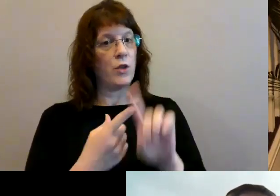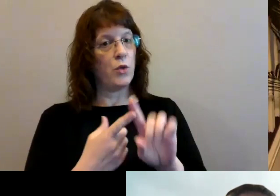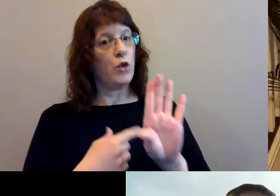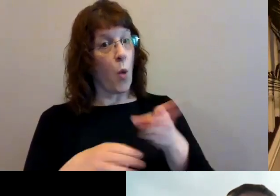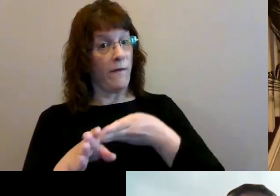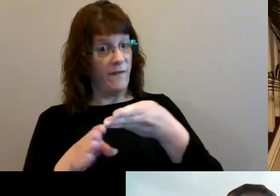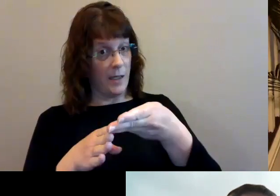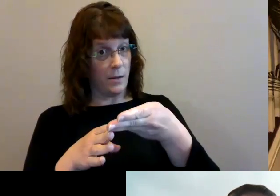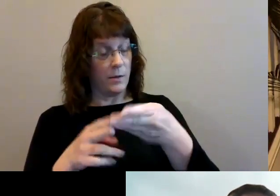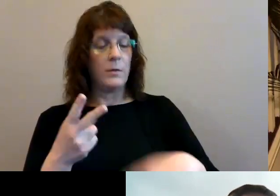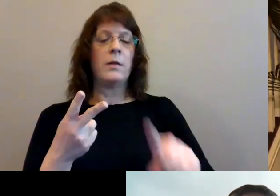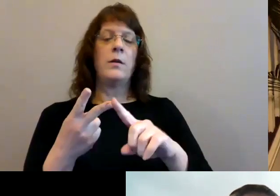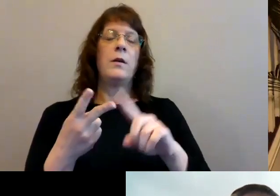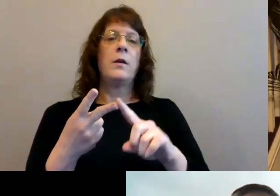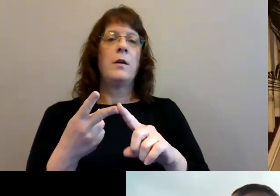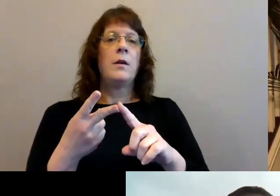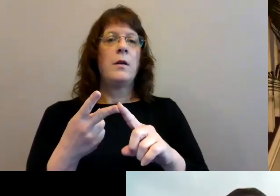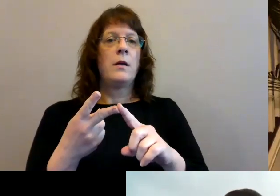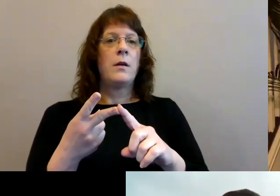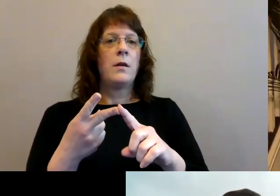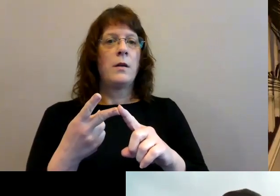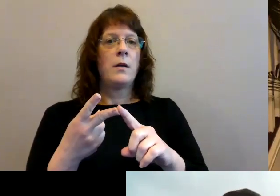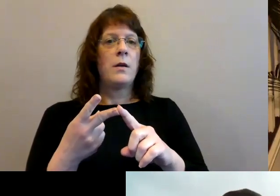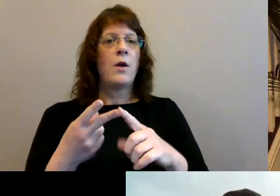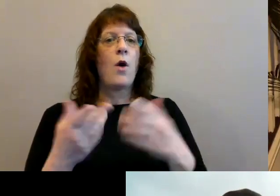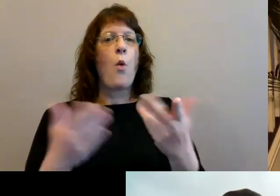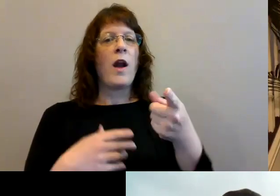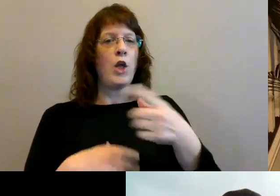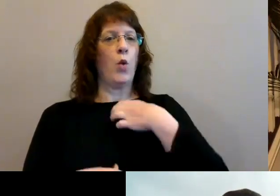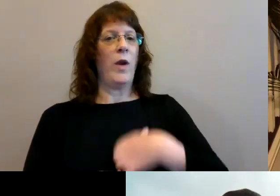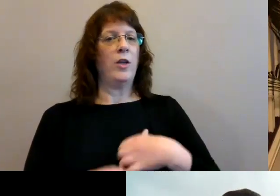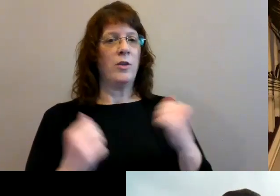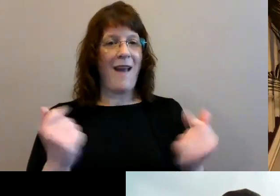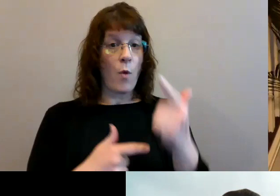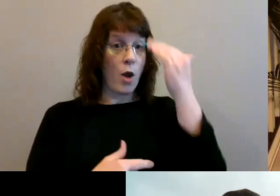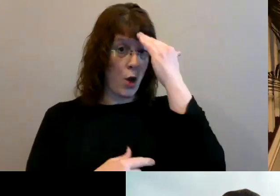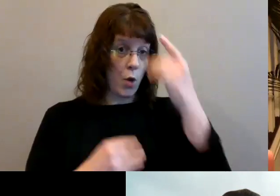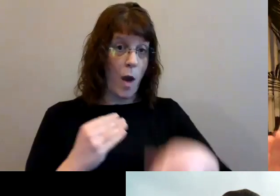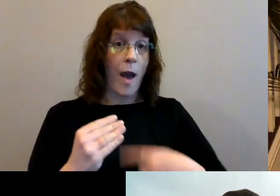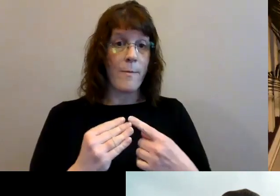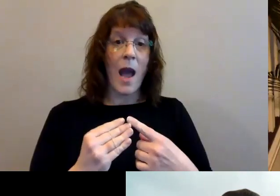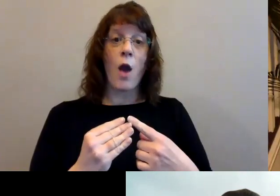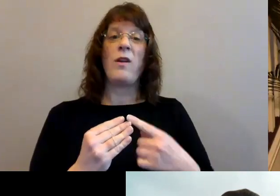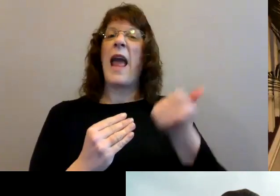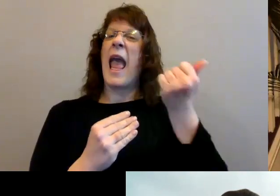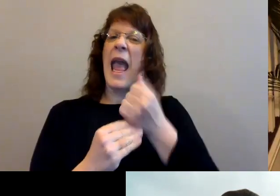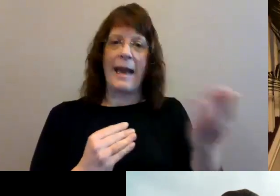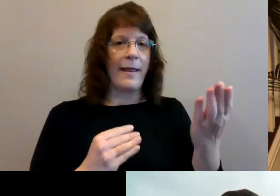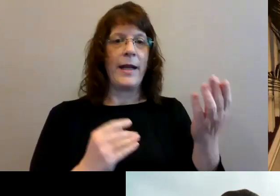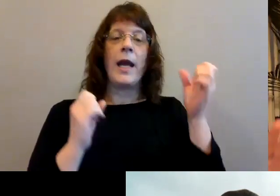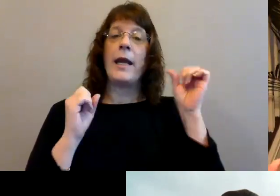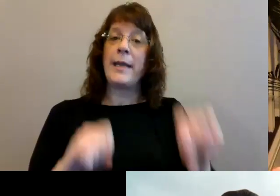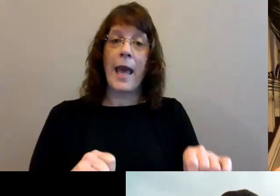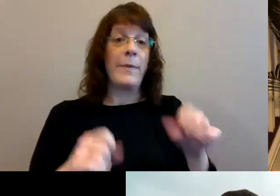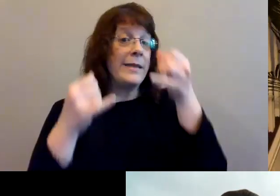field of work? And then the second question on the flip side is, what do you wish everybody knew about literally anything? It can be as